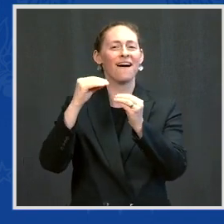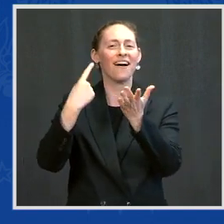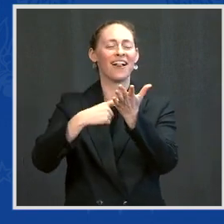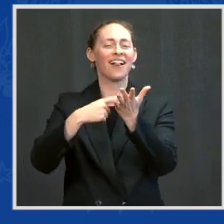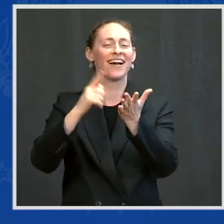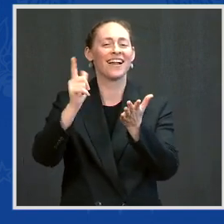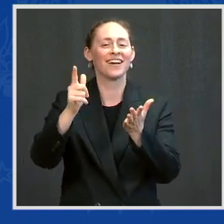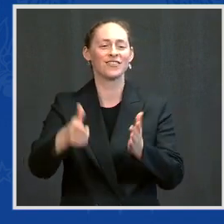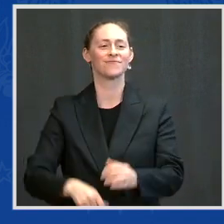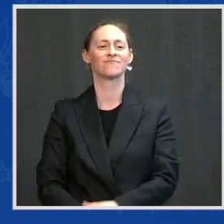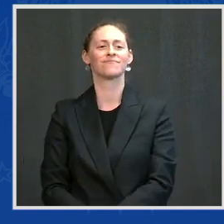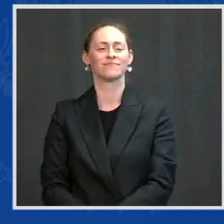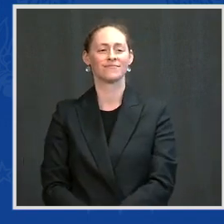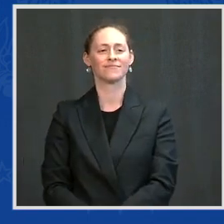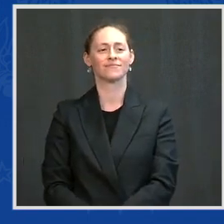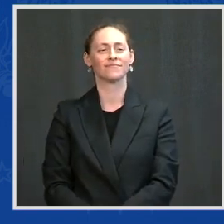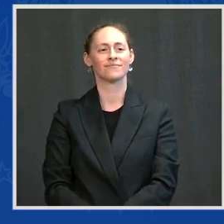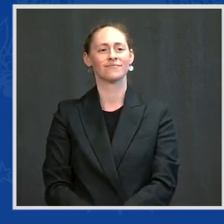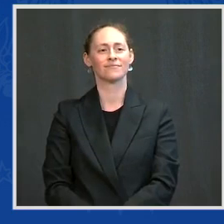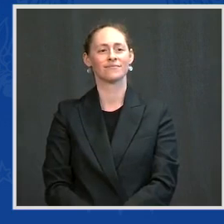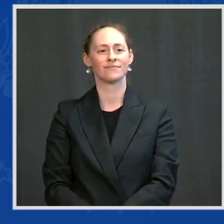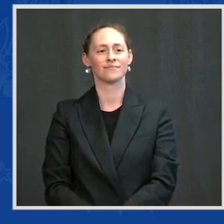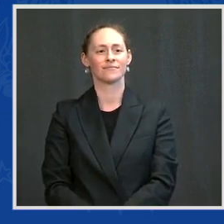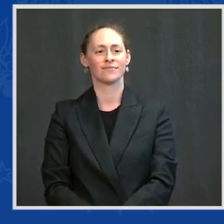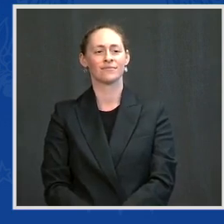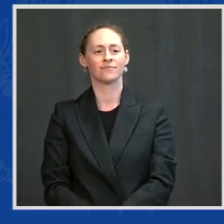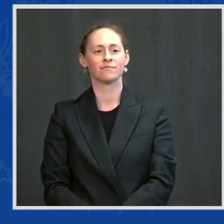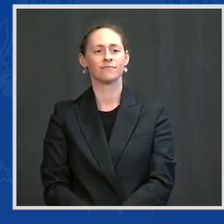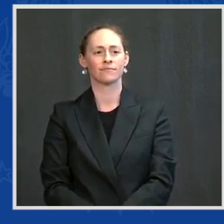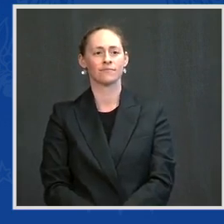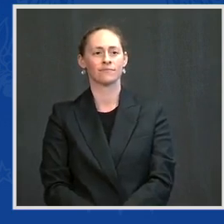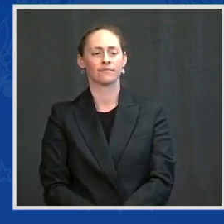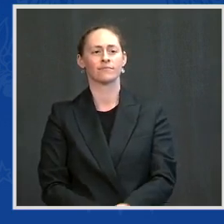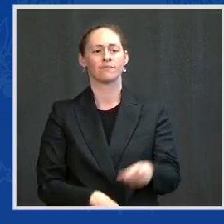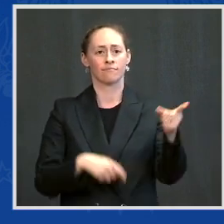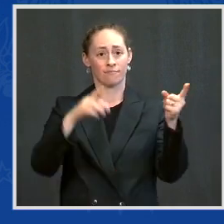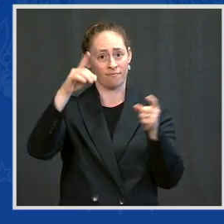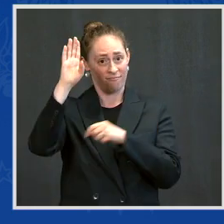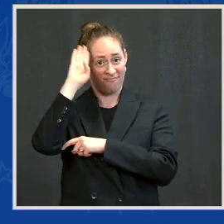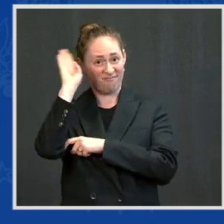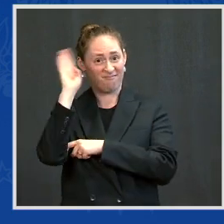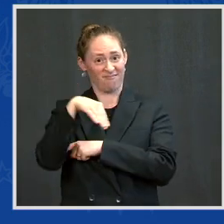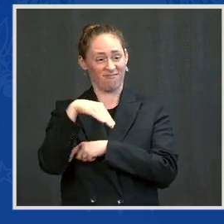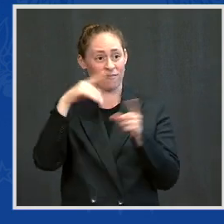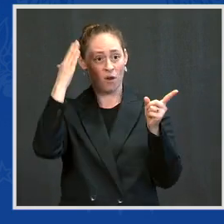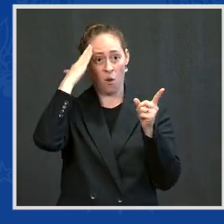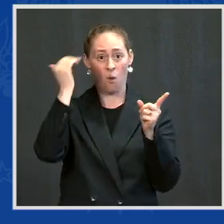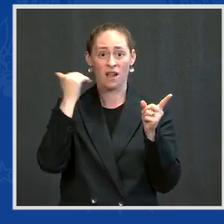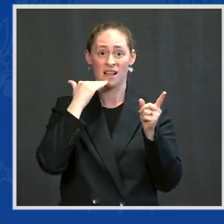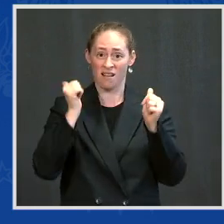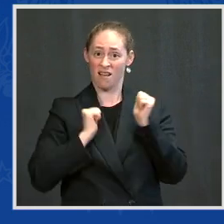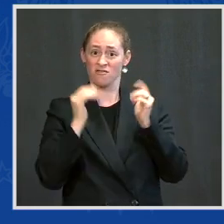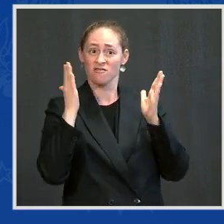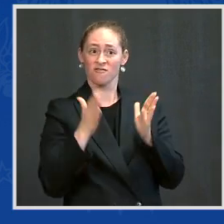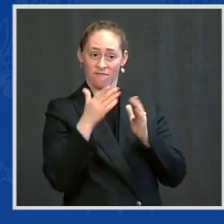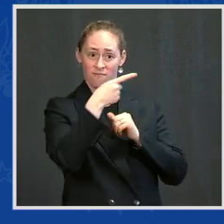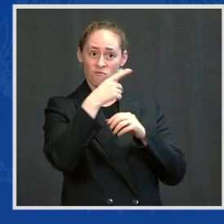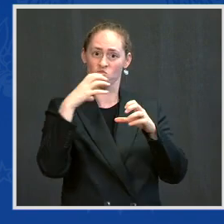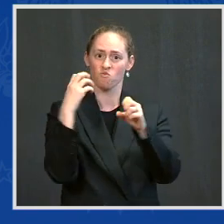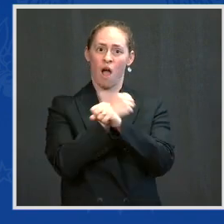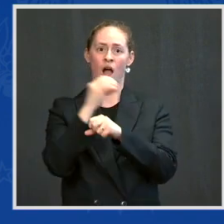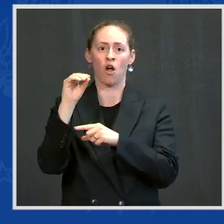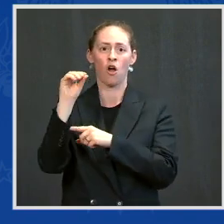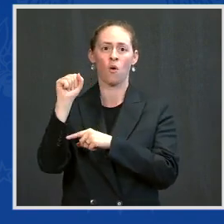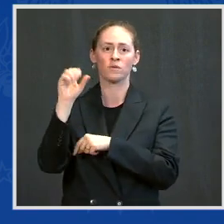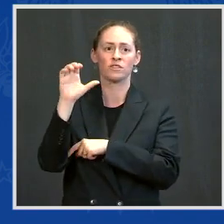an Oscar for supporting actors this year, following up on the 4 Oscar wins for the movie Parasite